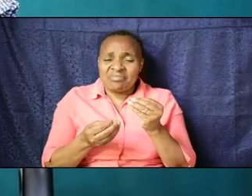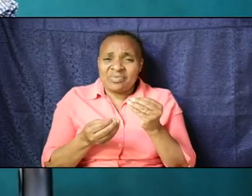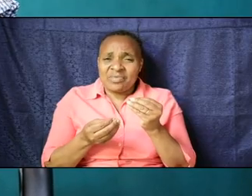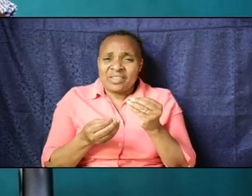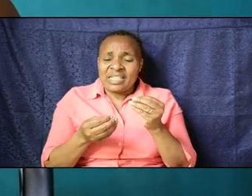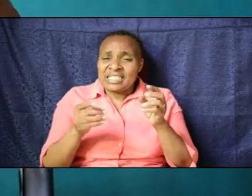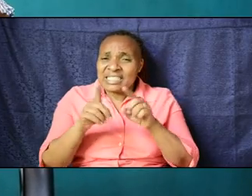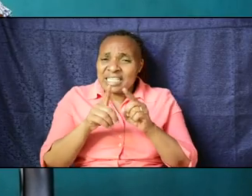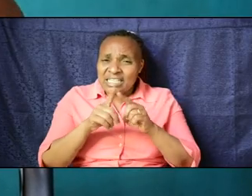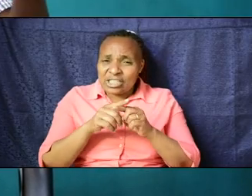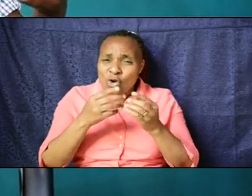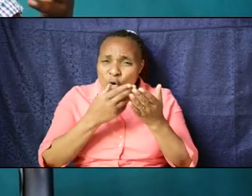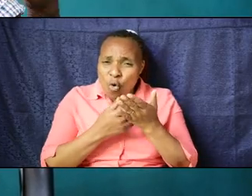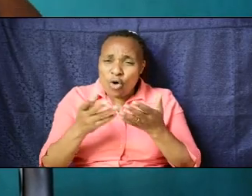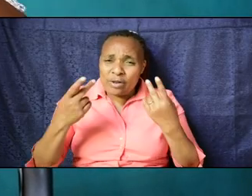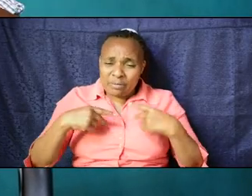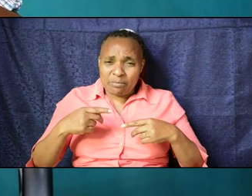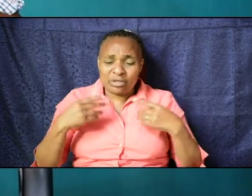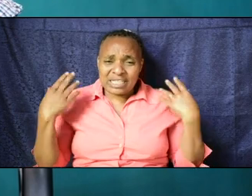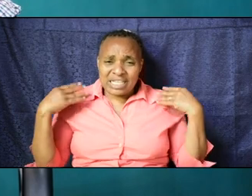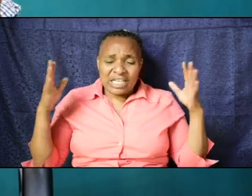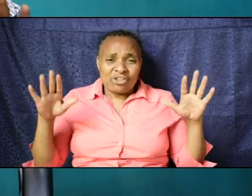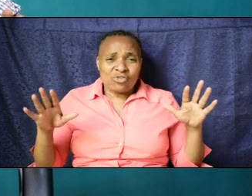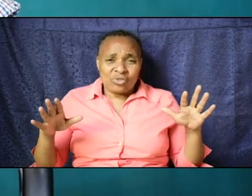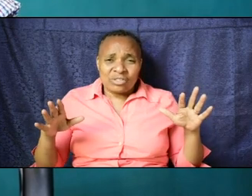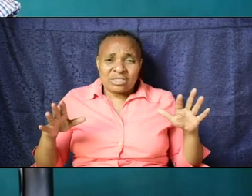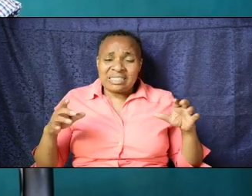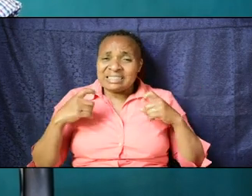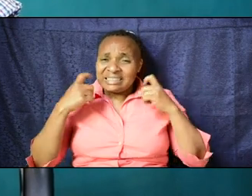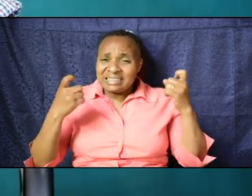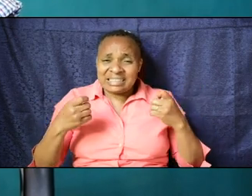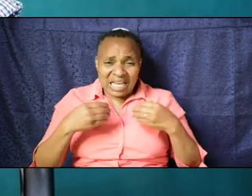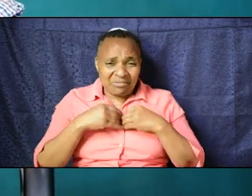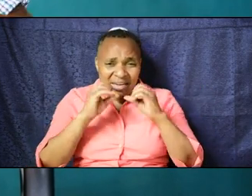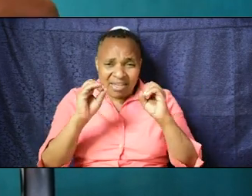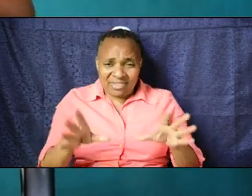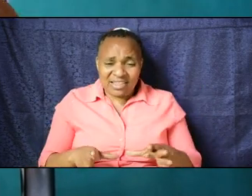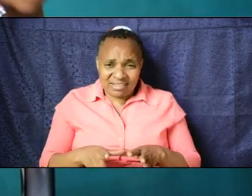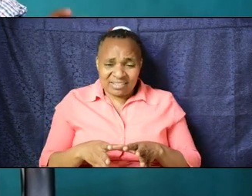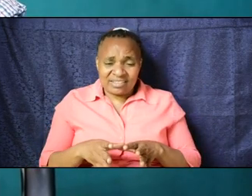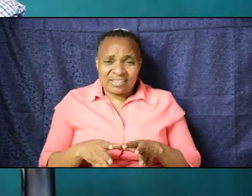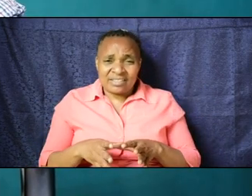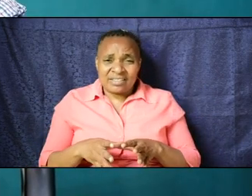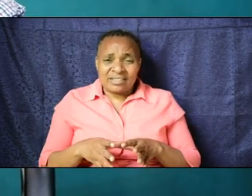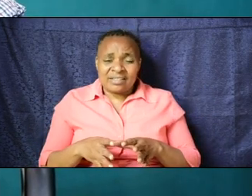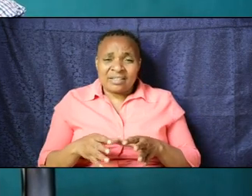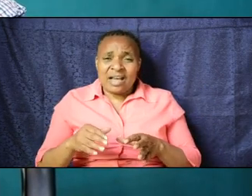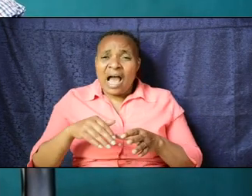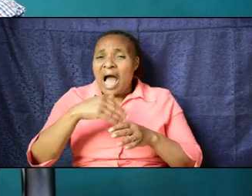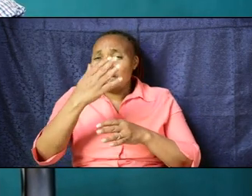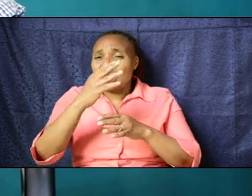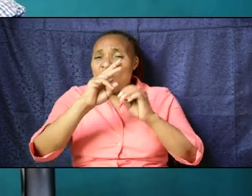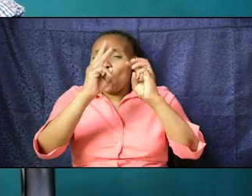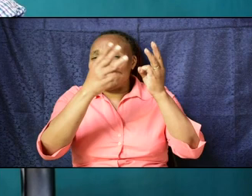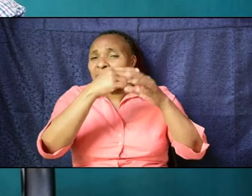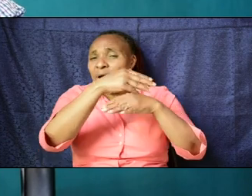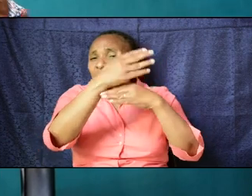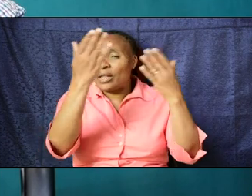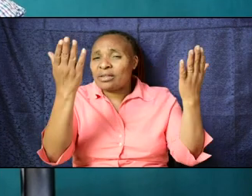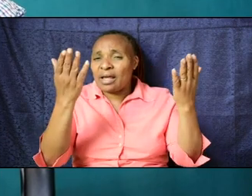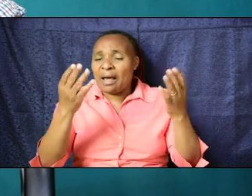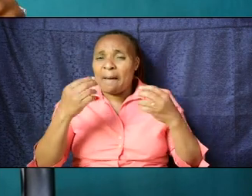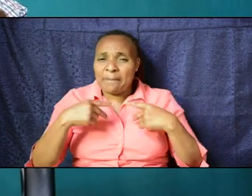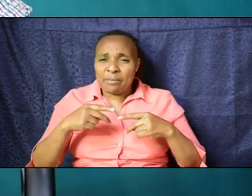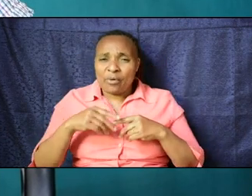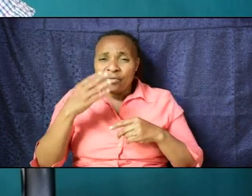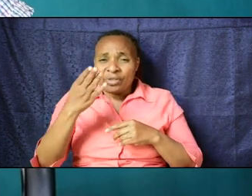driving license is like holy people, like angels. Angels do not sin. There are other worlds out there. The people there do